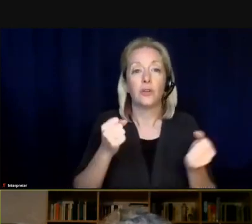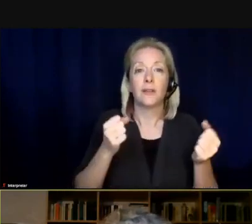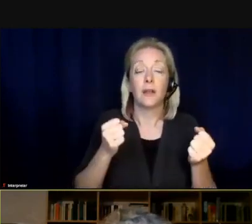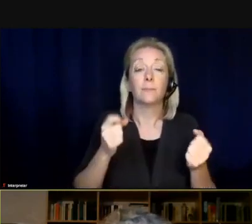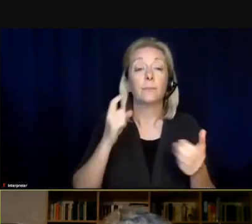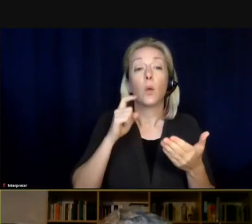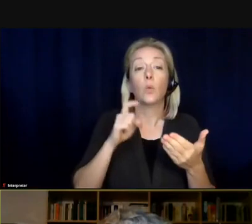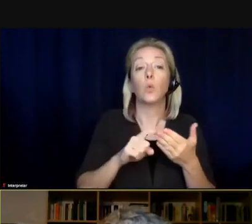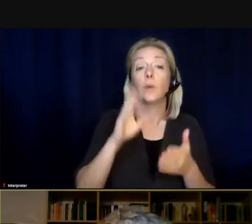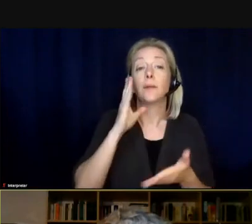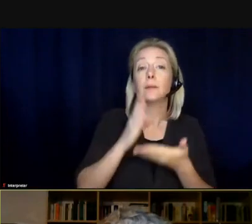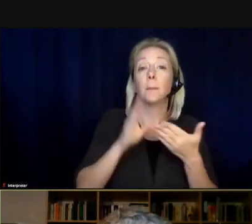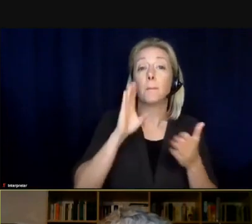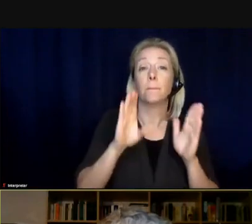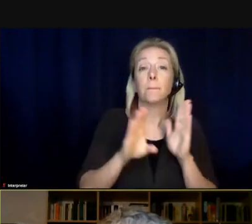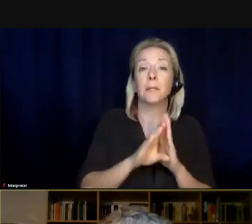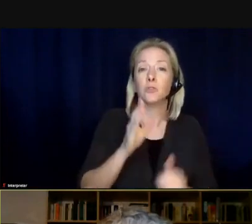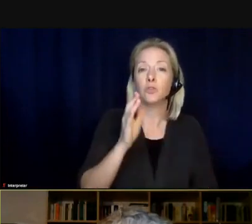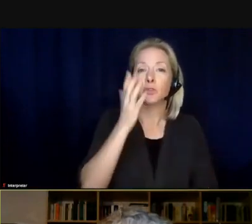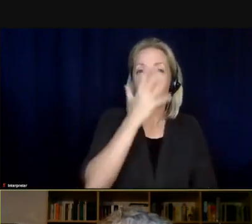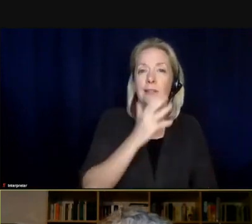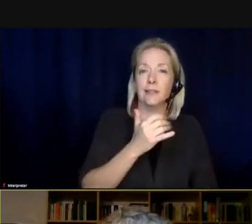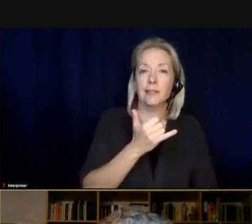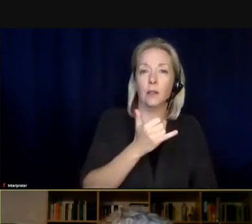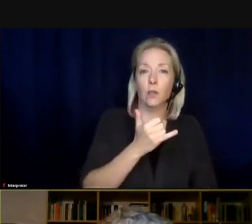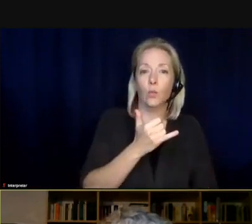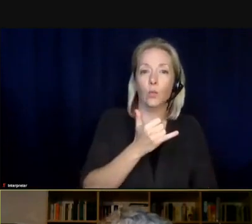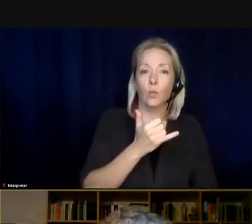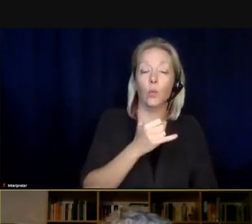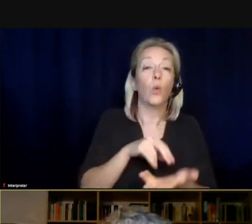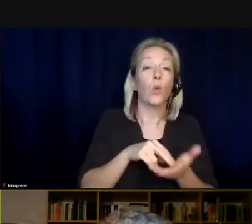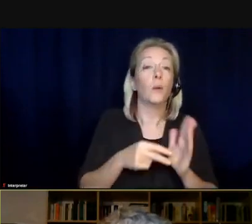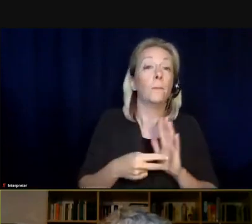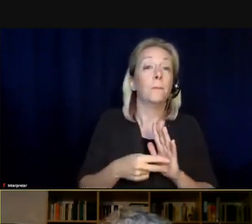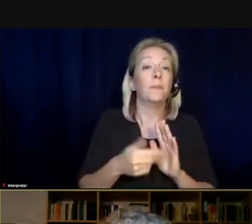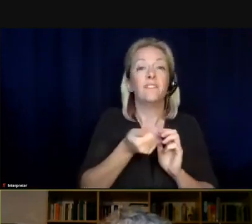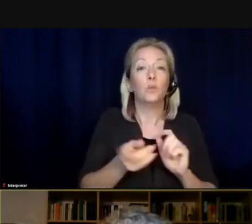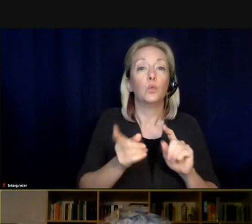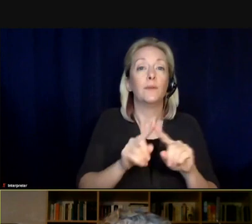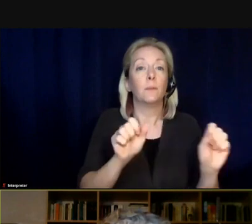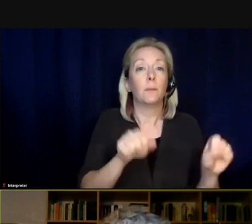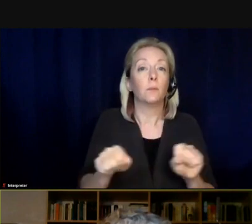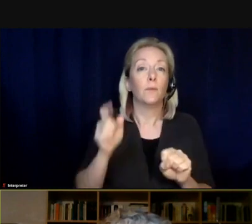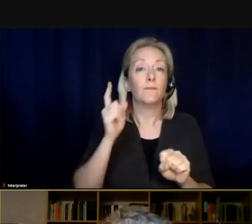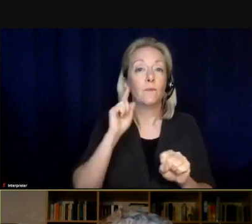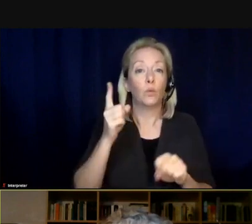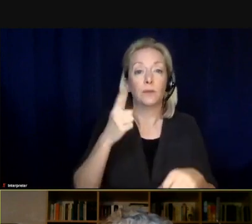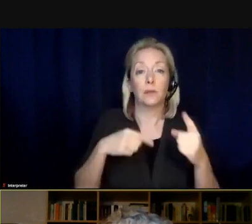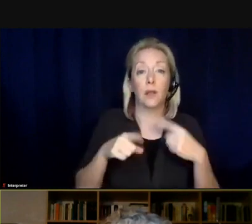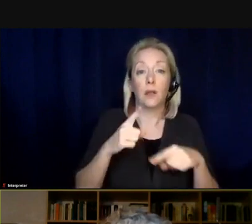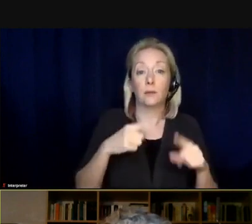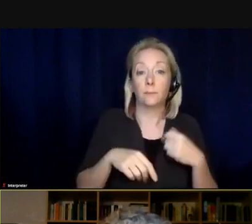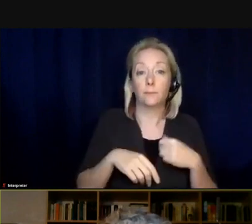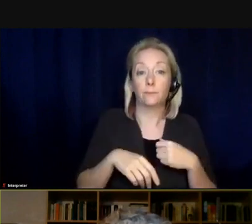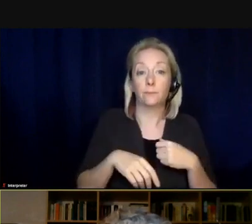yellowish, like is, means there's more than one sign possibility. So for here, we can use